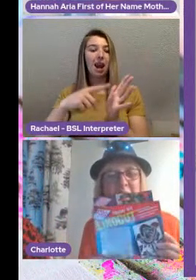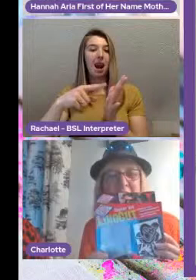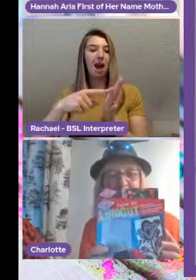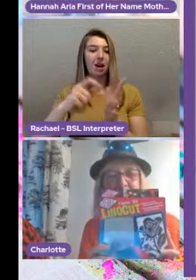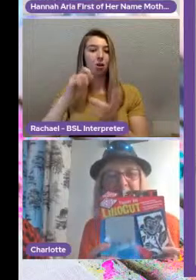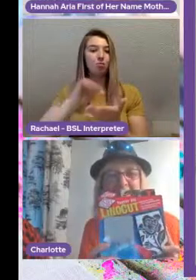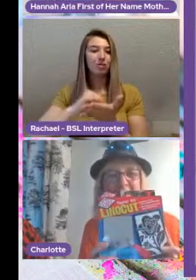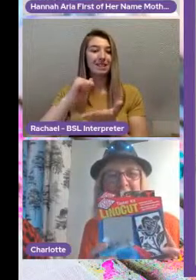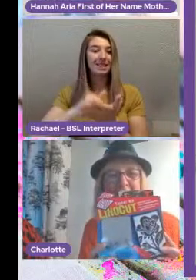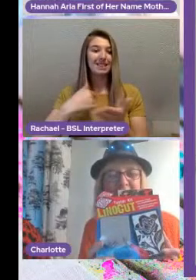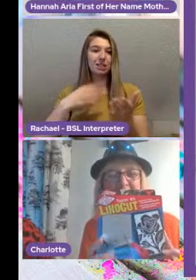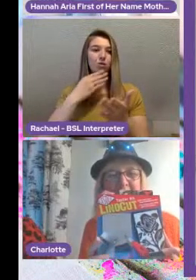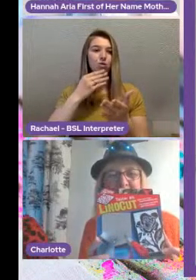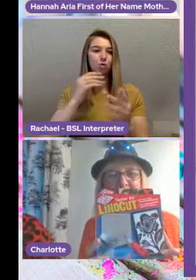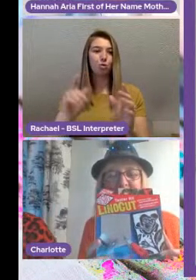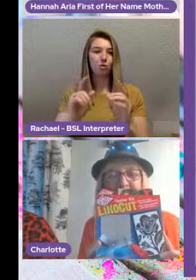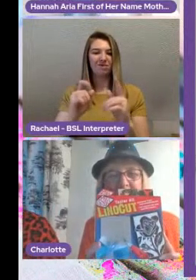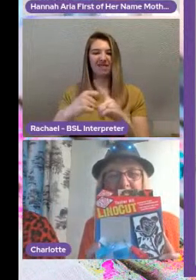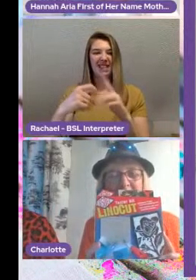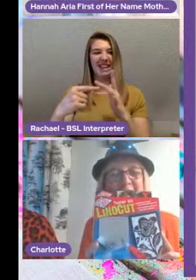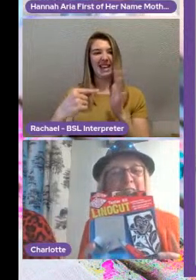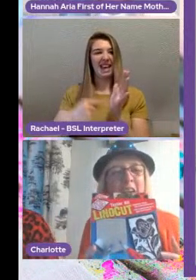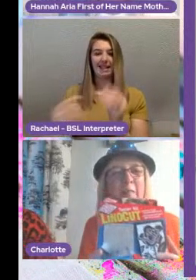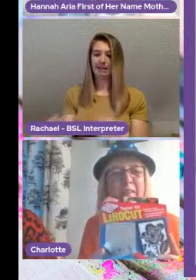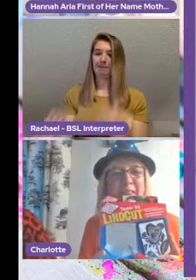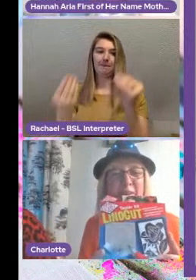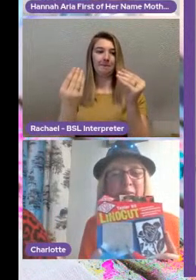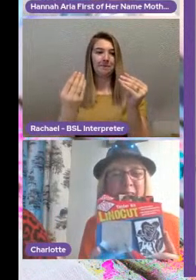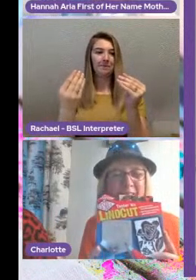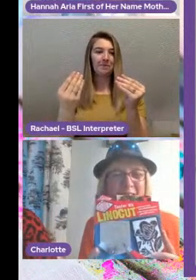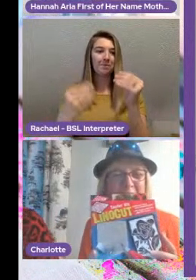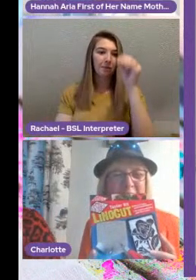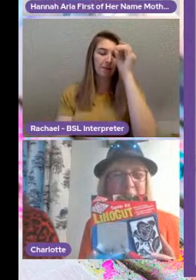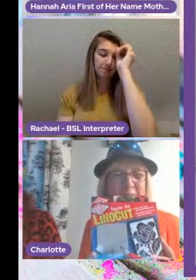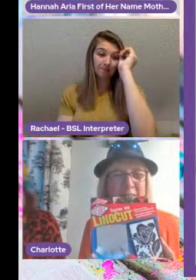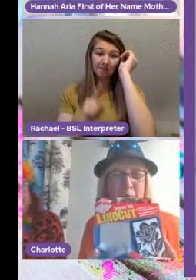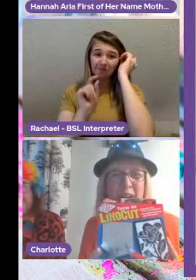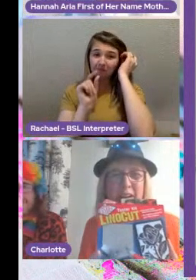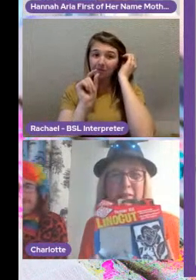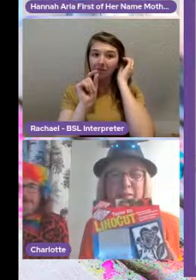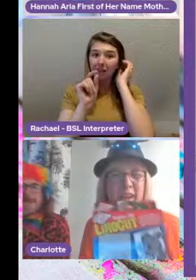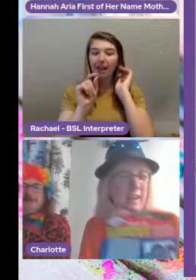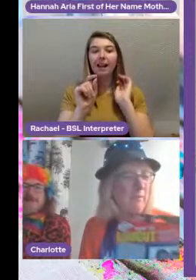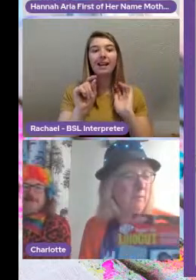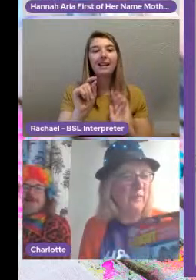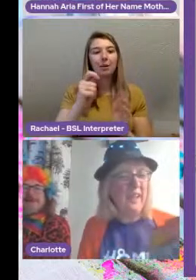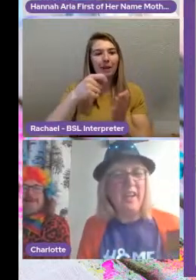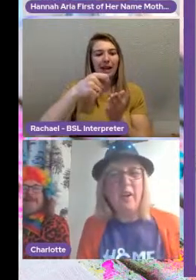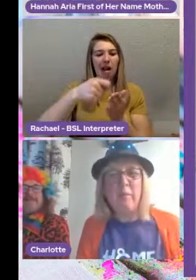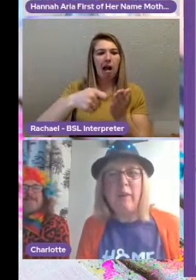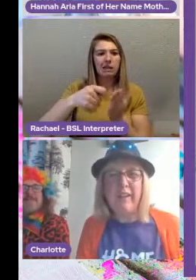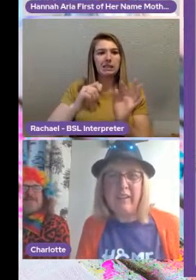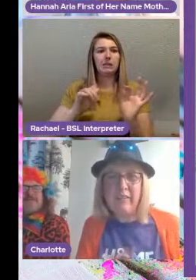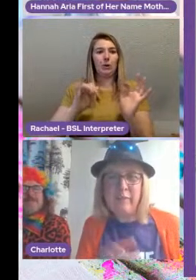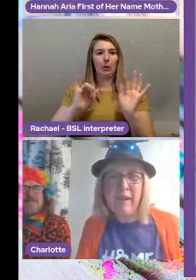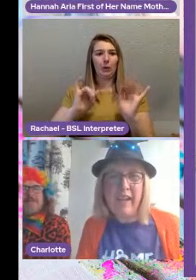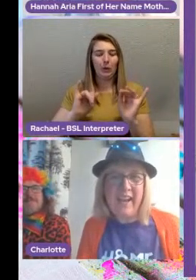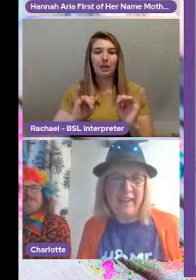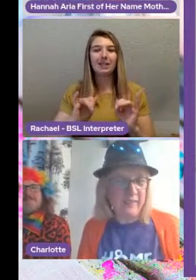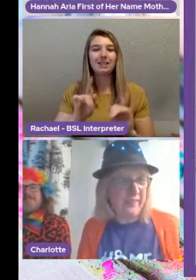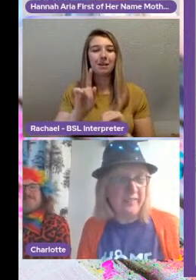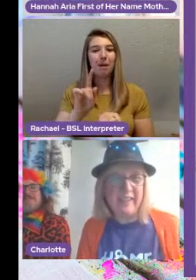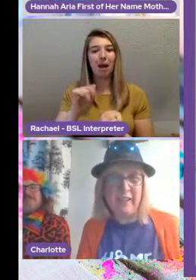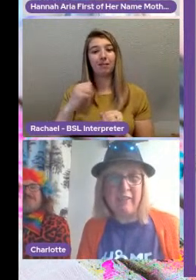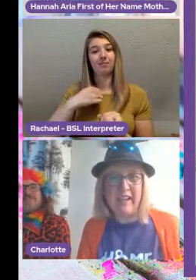kit, which is a tasty kit. And I did cut myself, which made Sam laugh. But that's